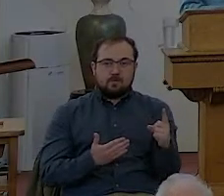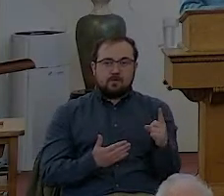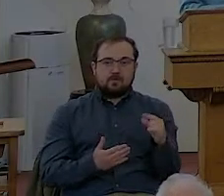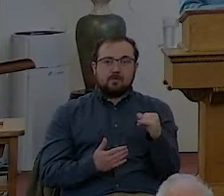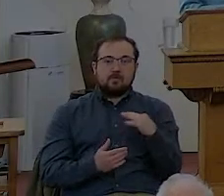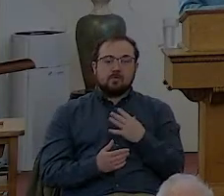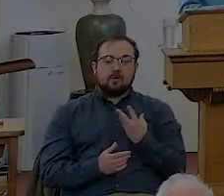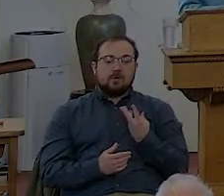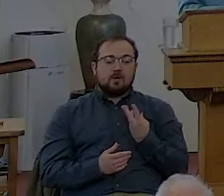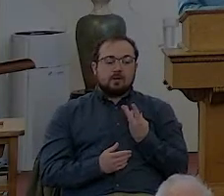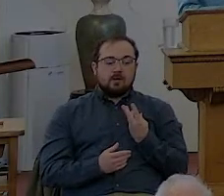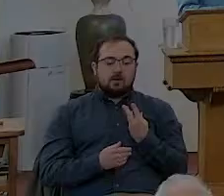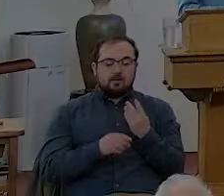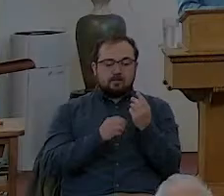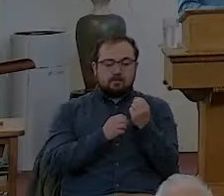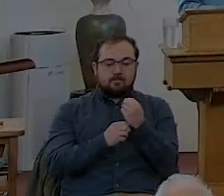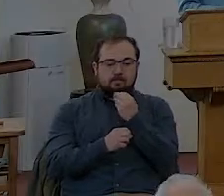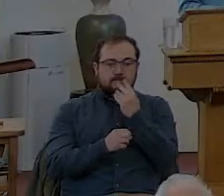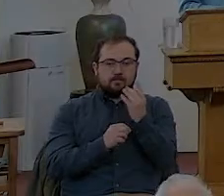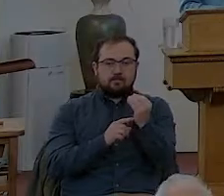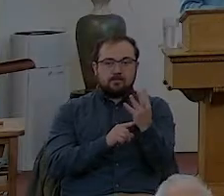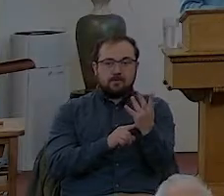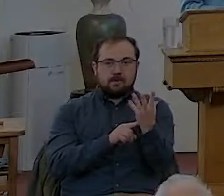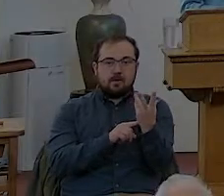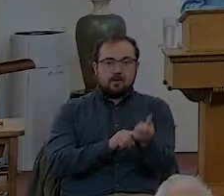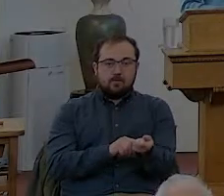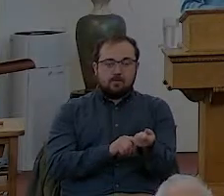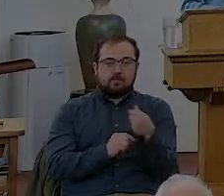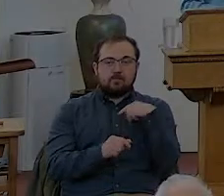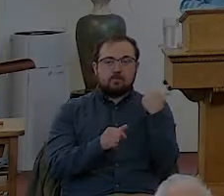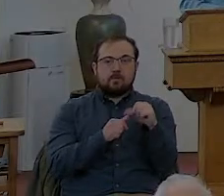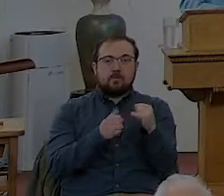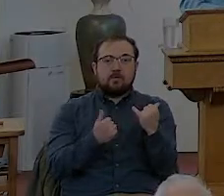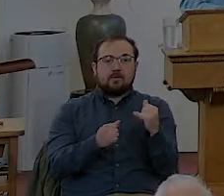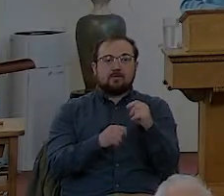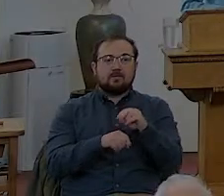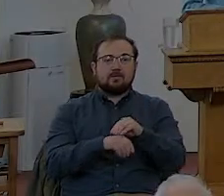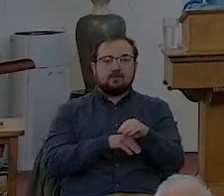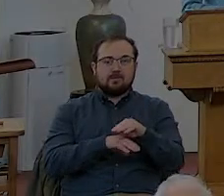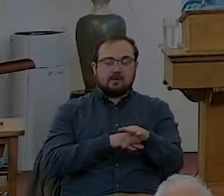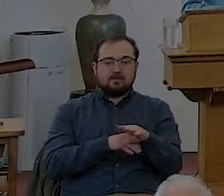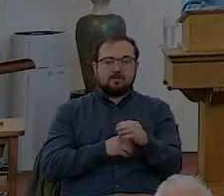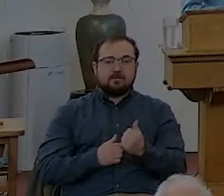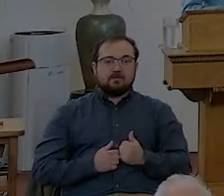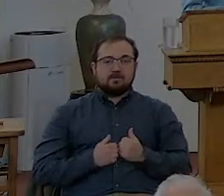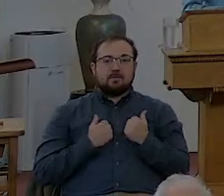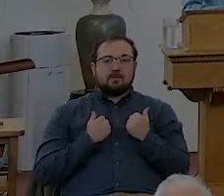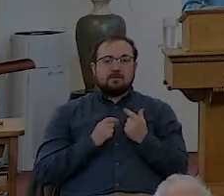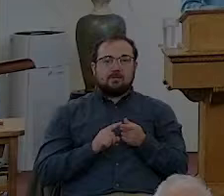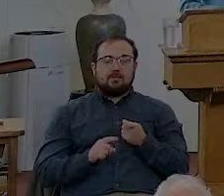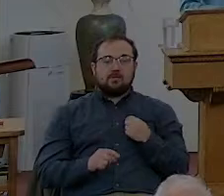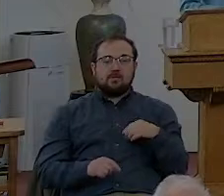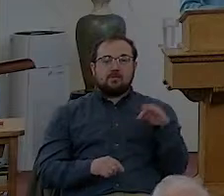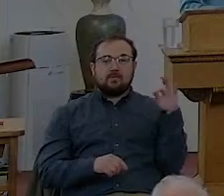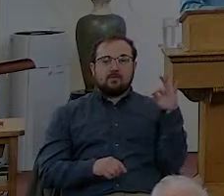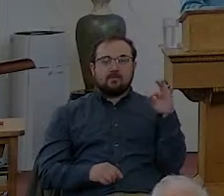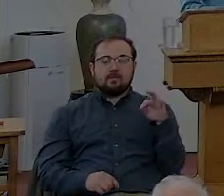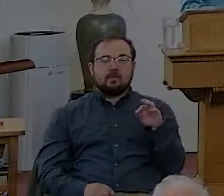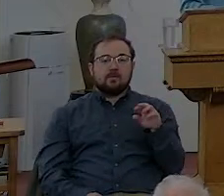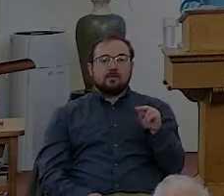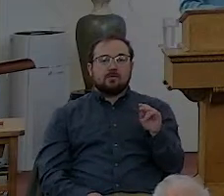the chalices, let us remember this advice to live by from Reverend Norbert